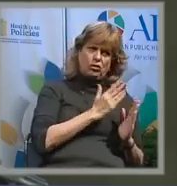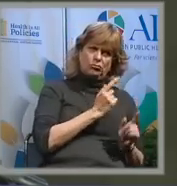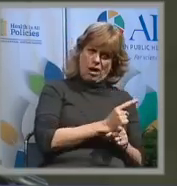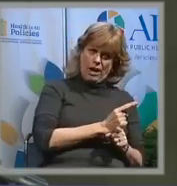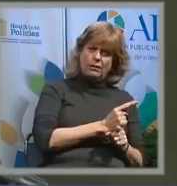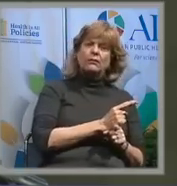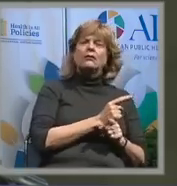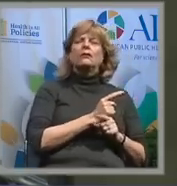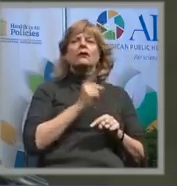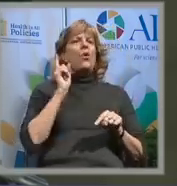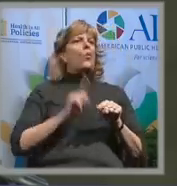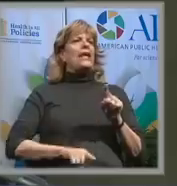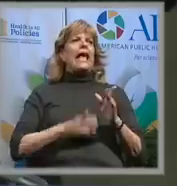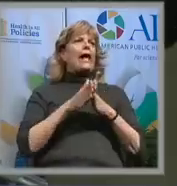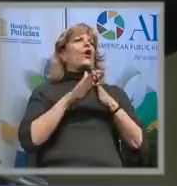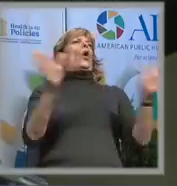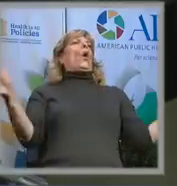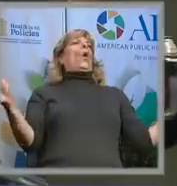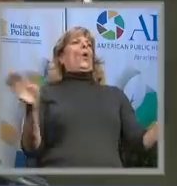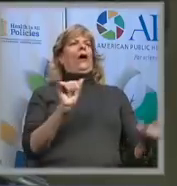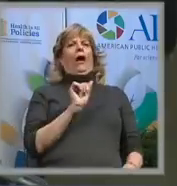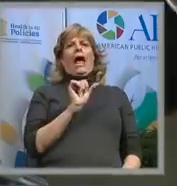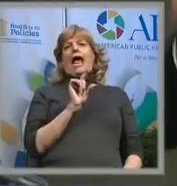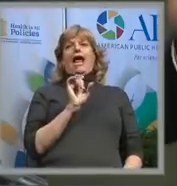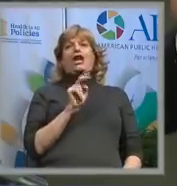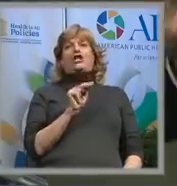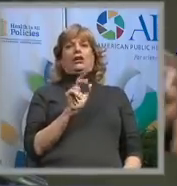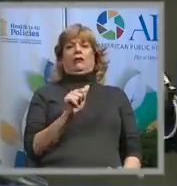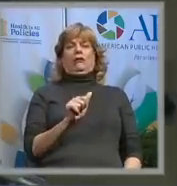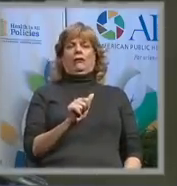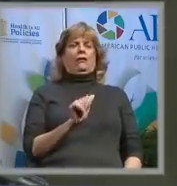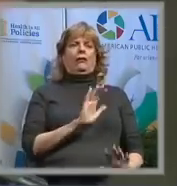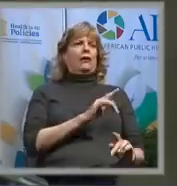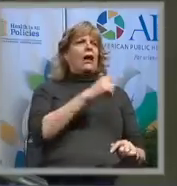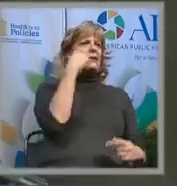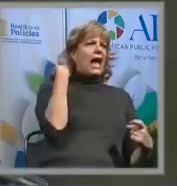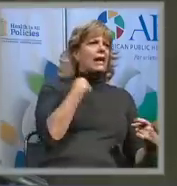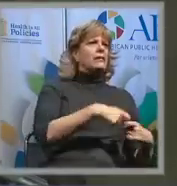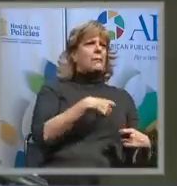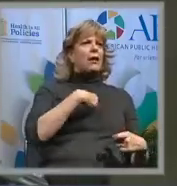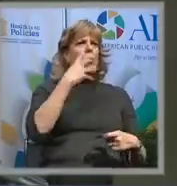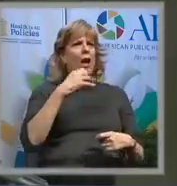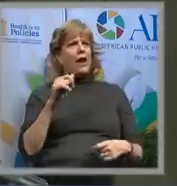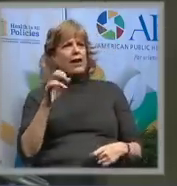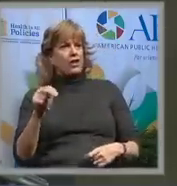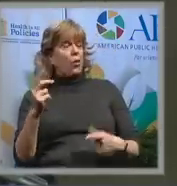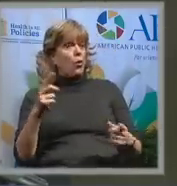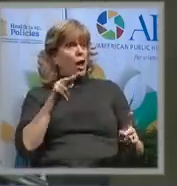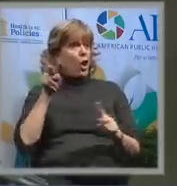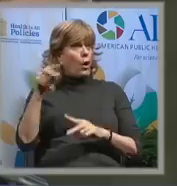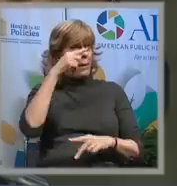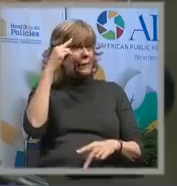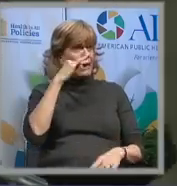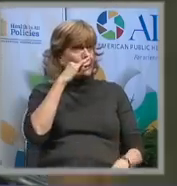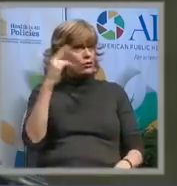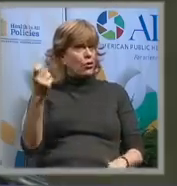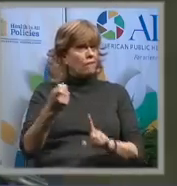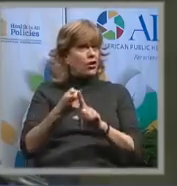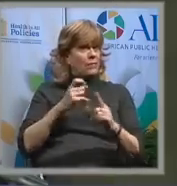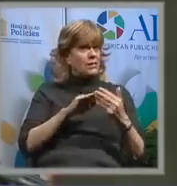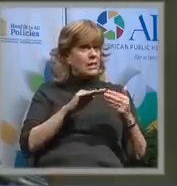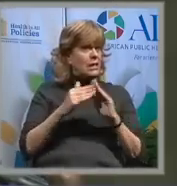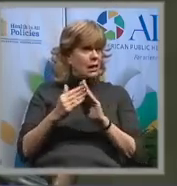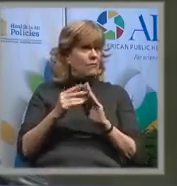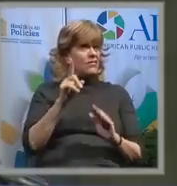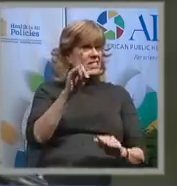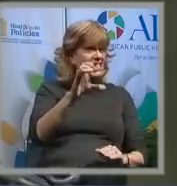So we cannot go just with broad, whether we're talking black, Hispanic, white, because if I look at my black kids who come out of the cities